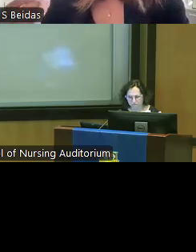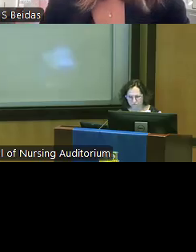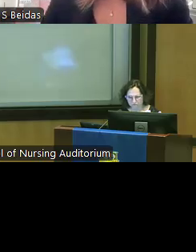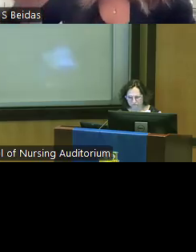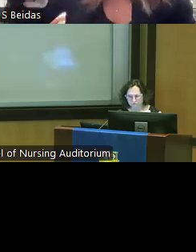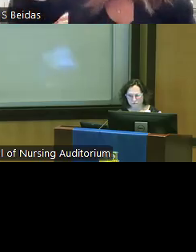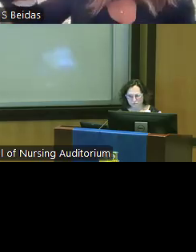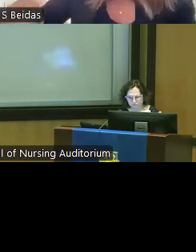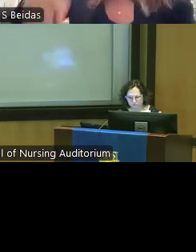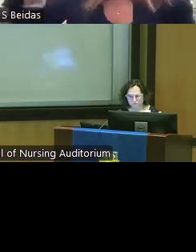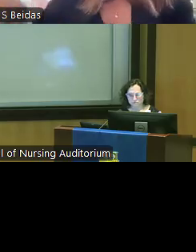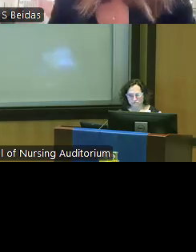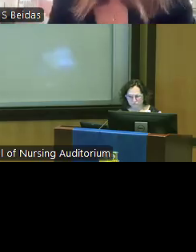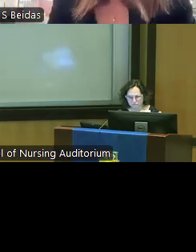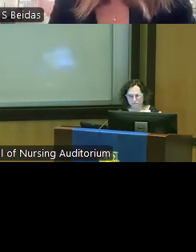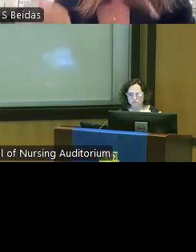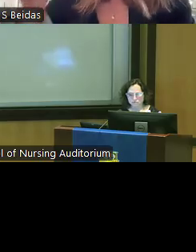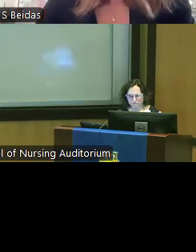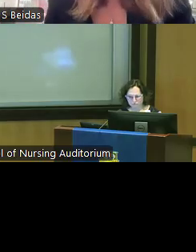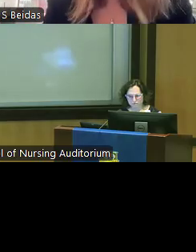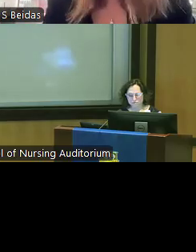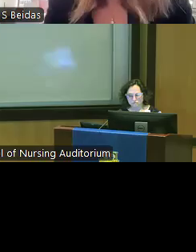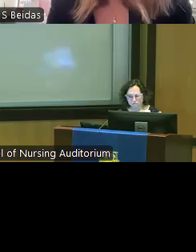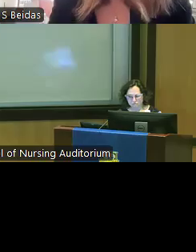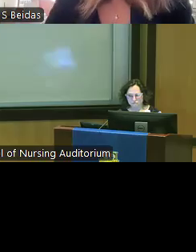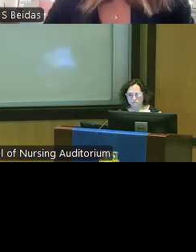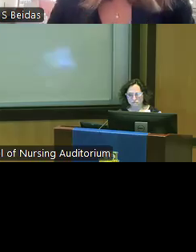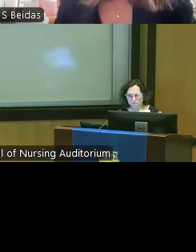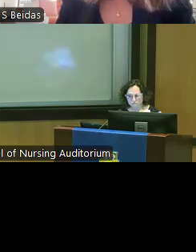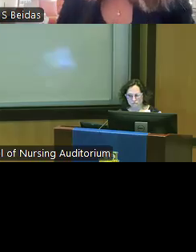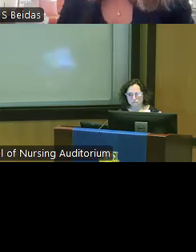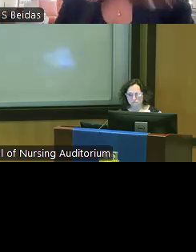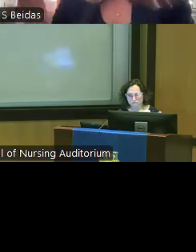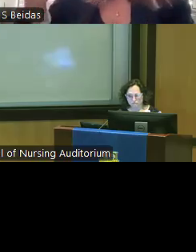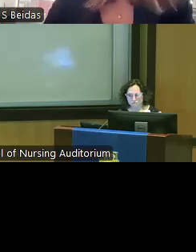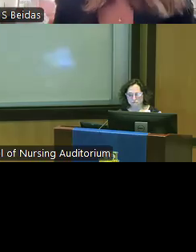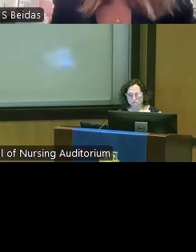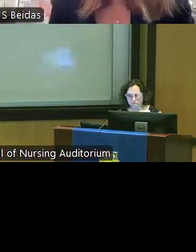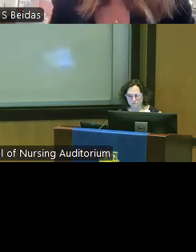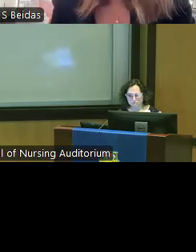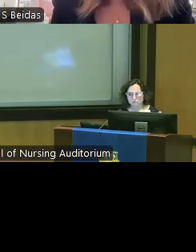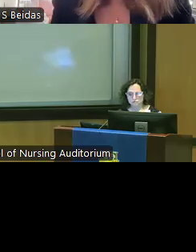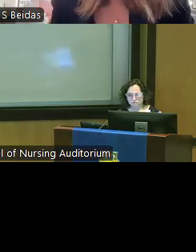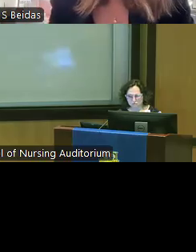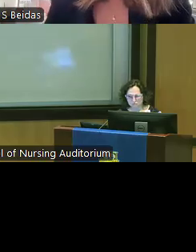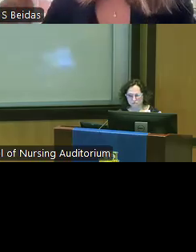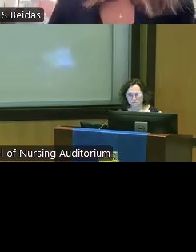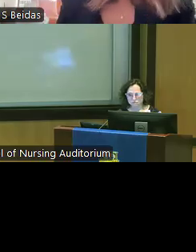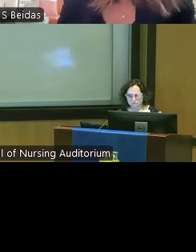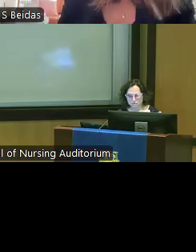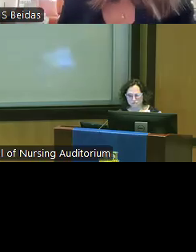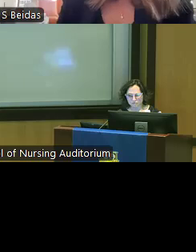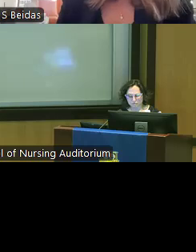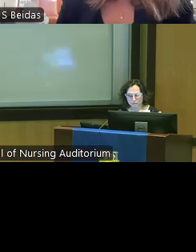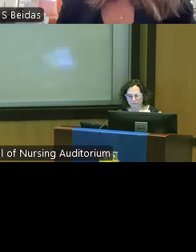And we brought that systematic circle that I showed you, we brought this process to that problem and have been working hand in hand with the